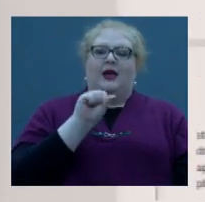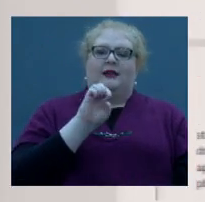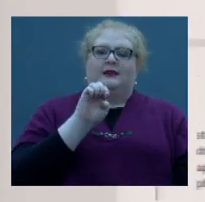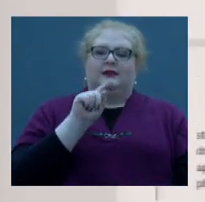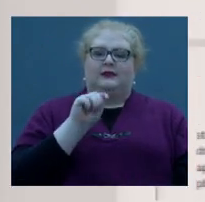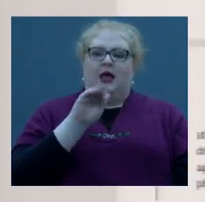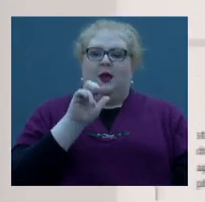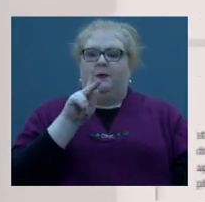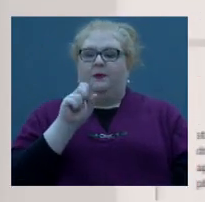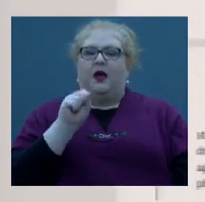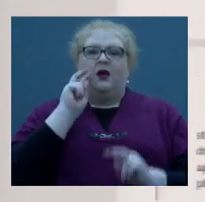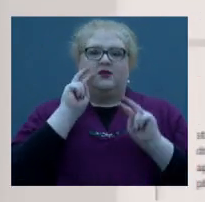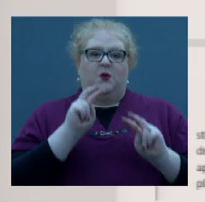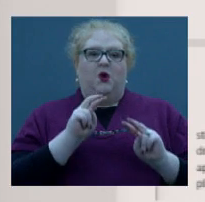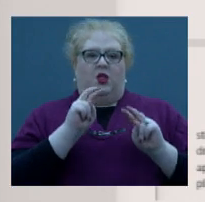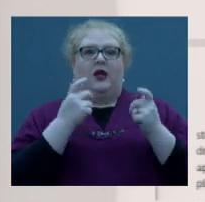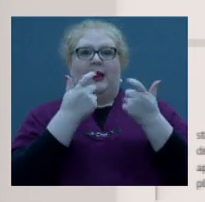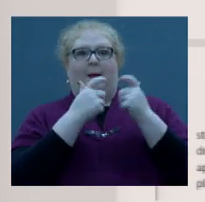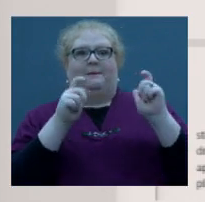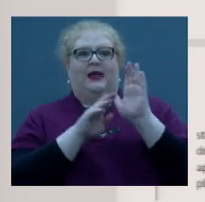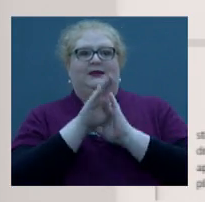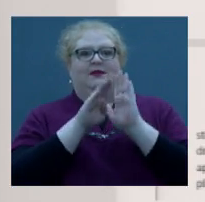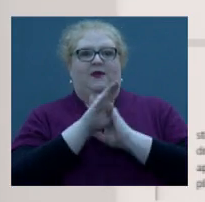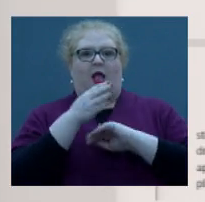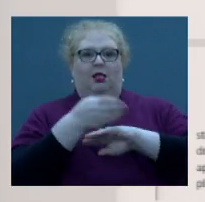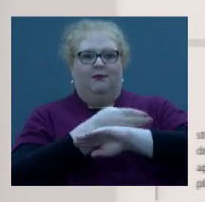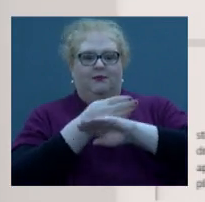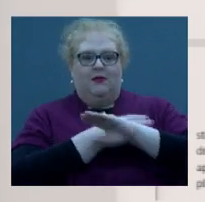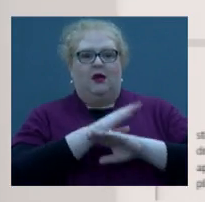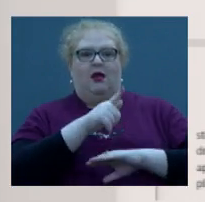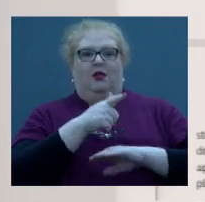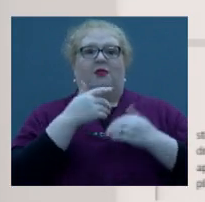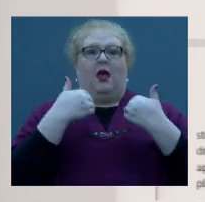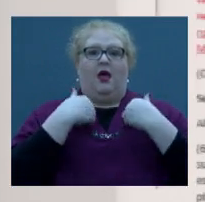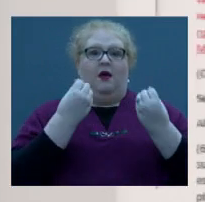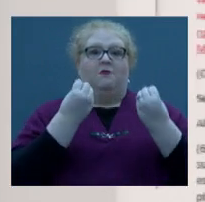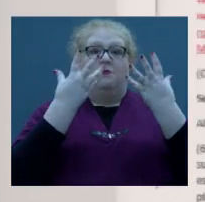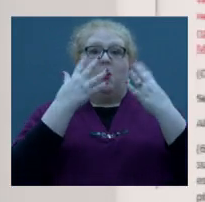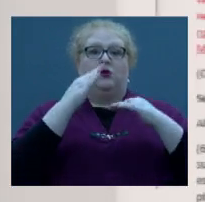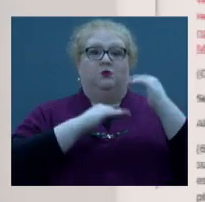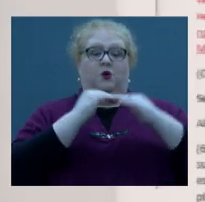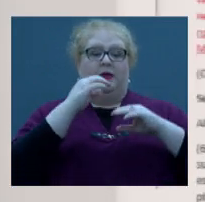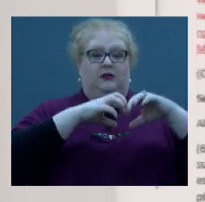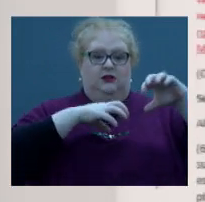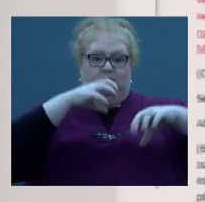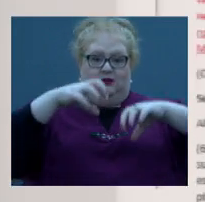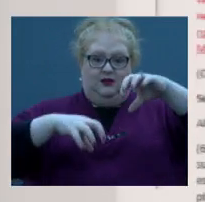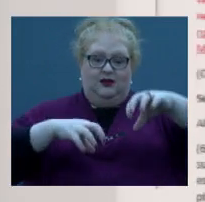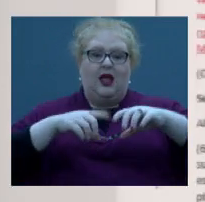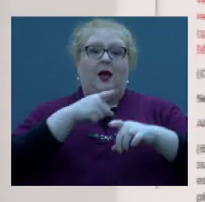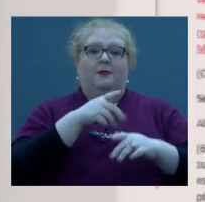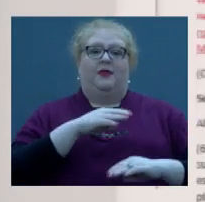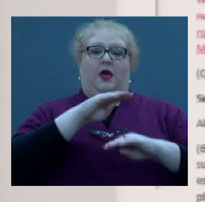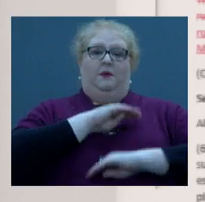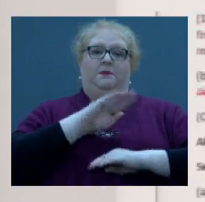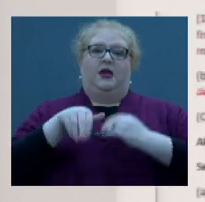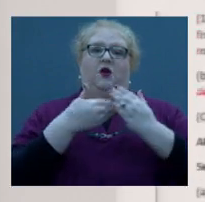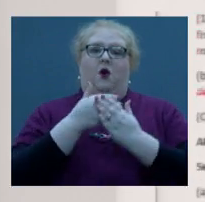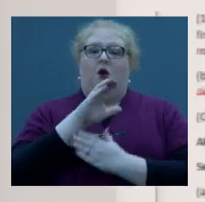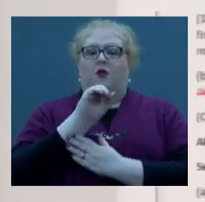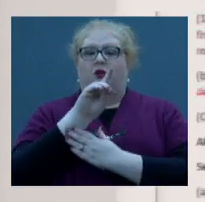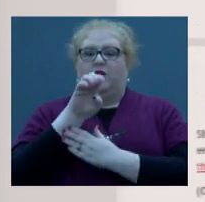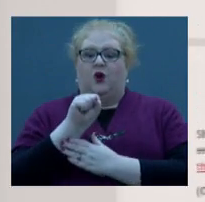big development that has multiple buildings and they meet all the setbacks required in our other codes, like our building setbacks and adjoining, unless